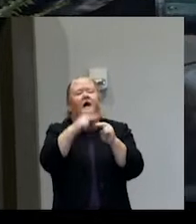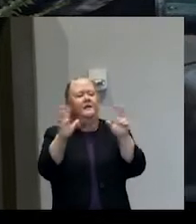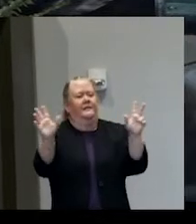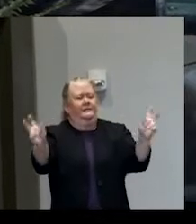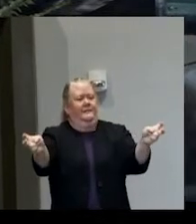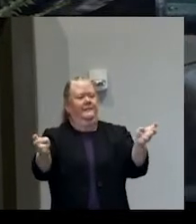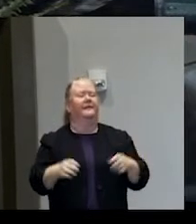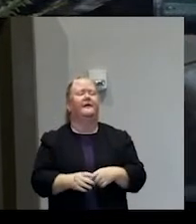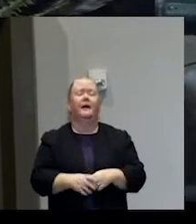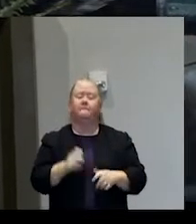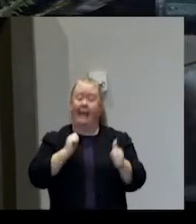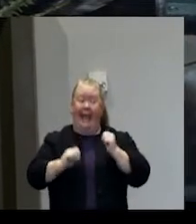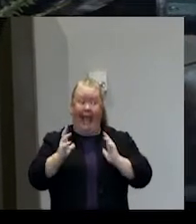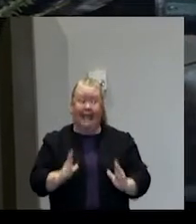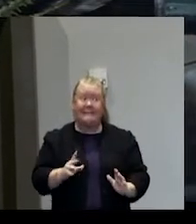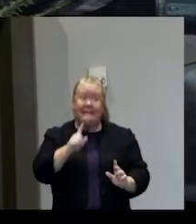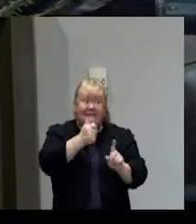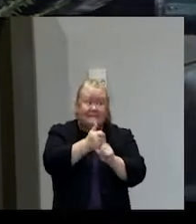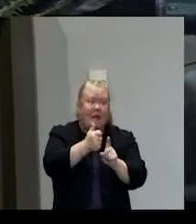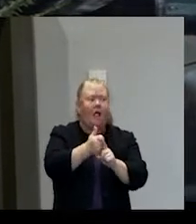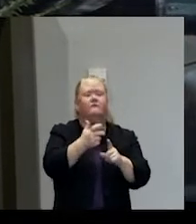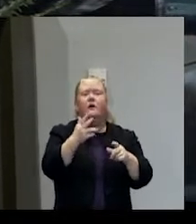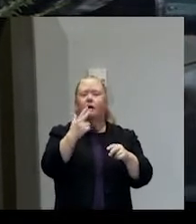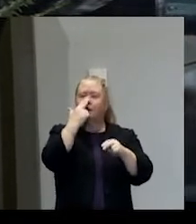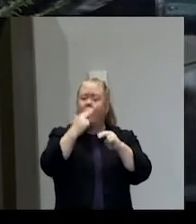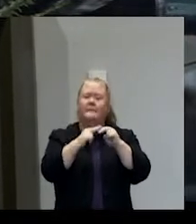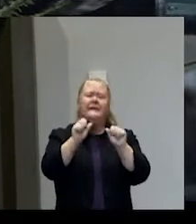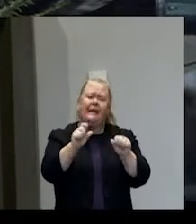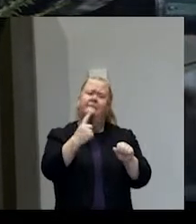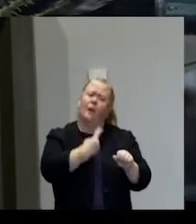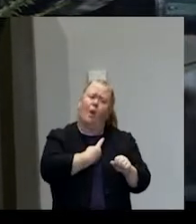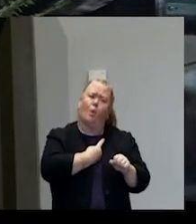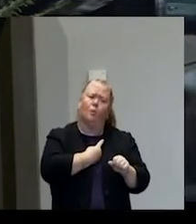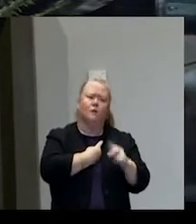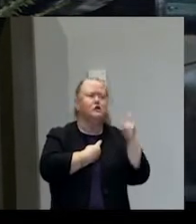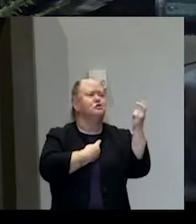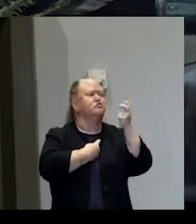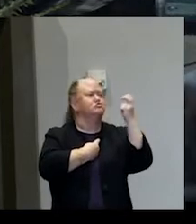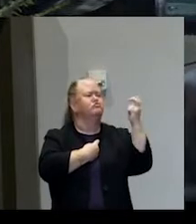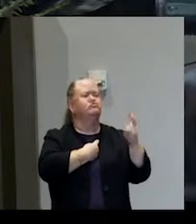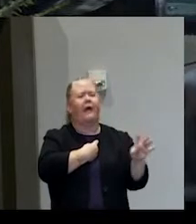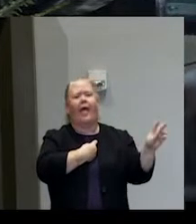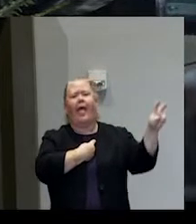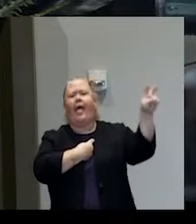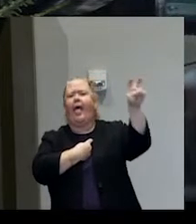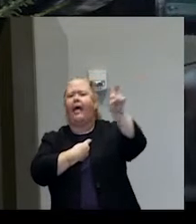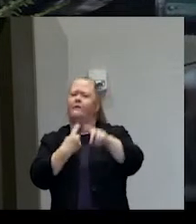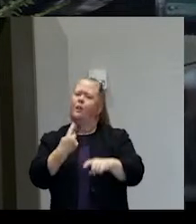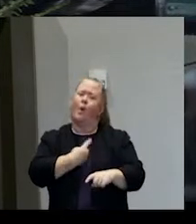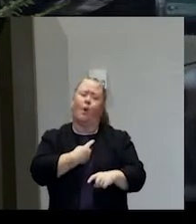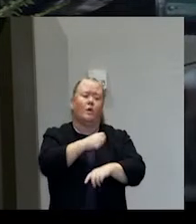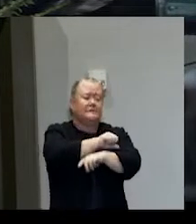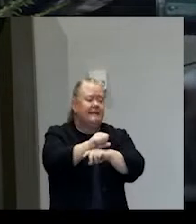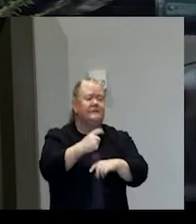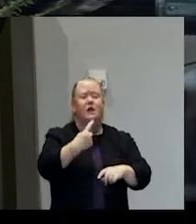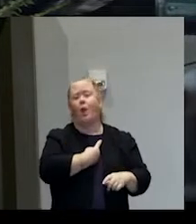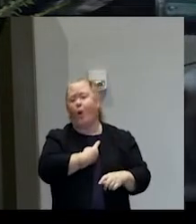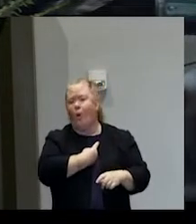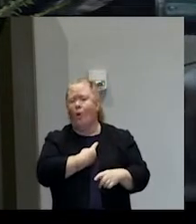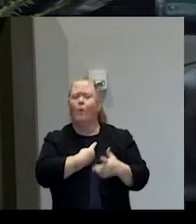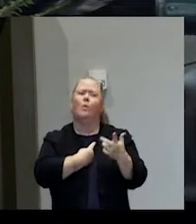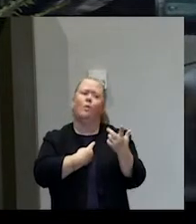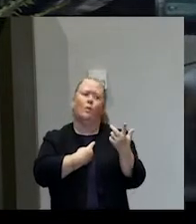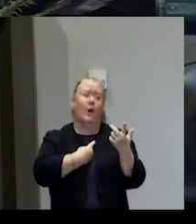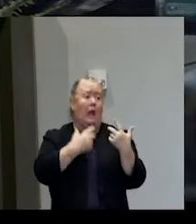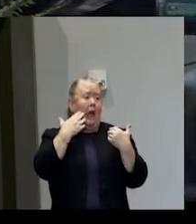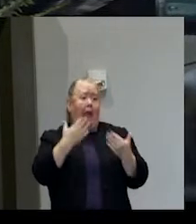acting, comedy, it could be a lonely thing. You travel by yourself. You're on stage by yourself. I